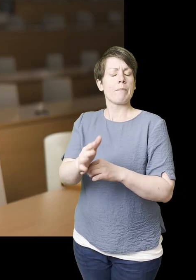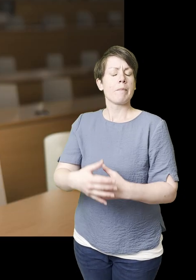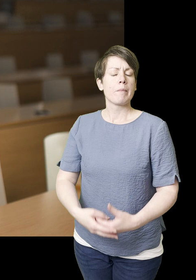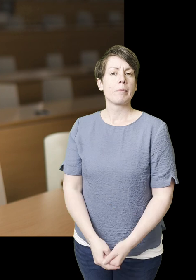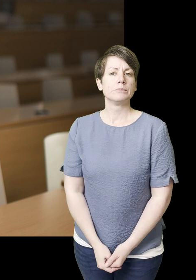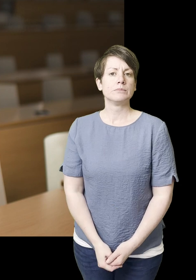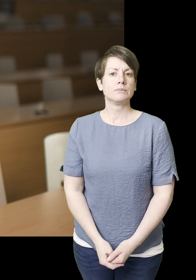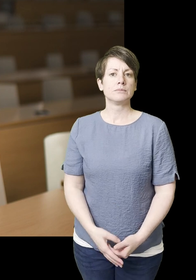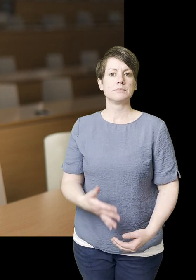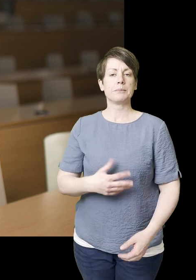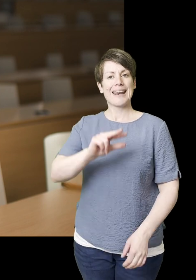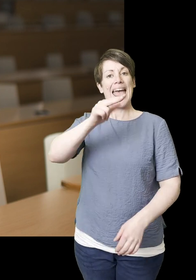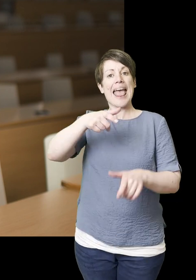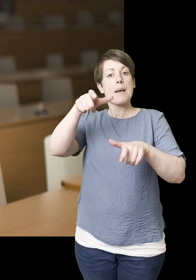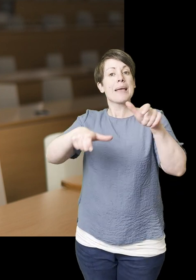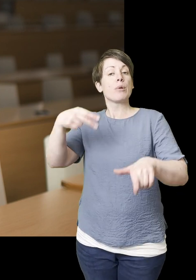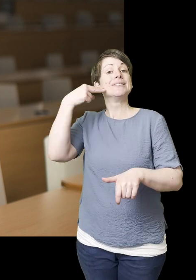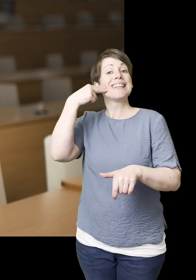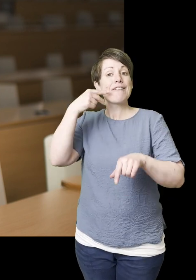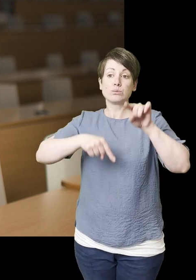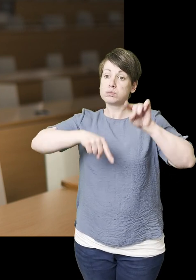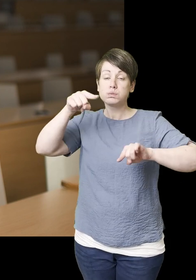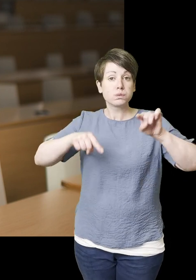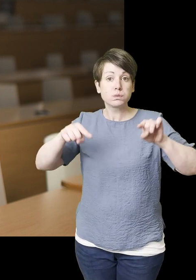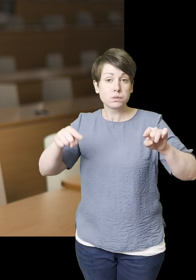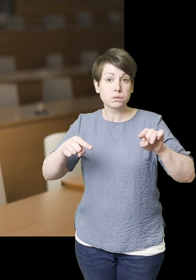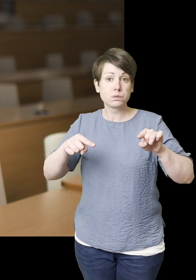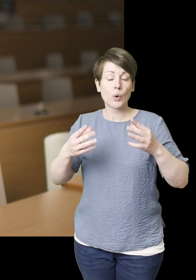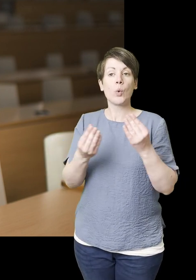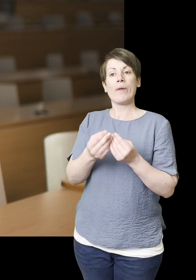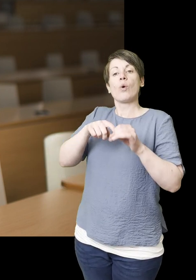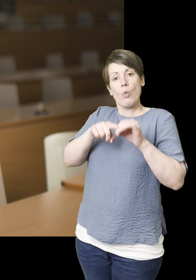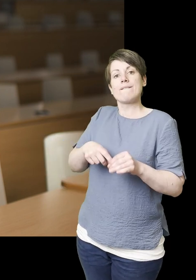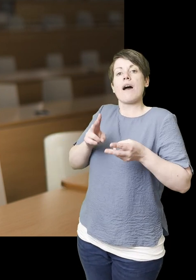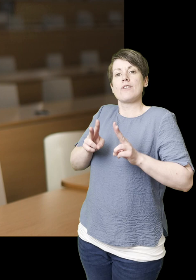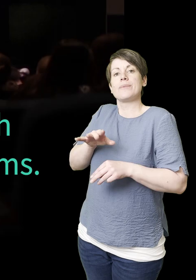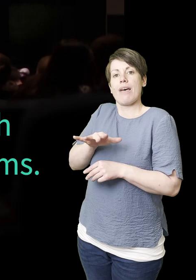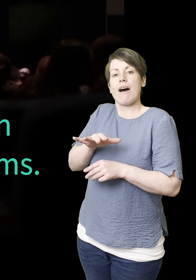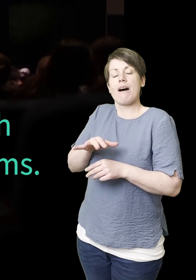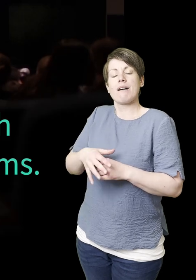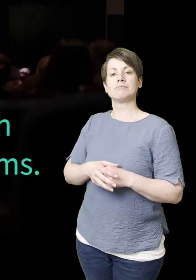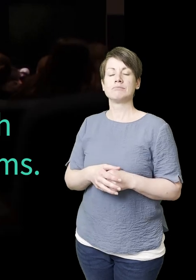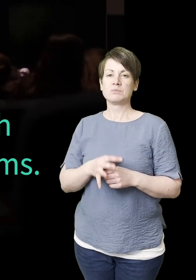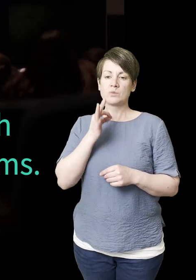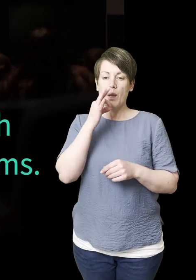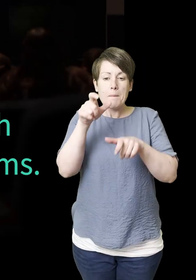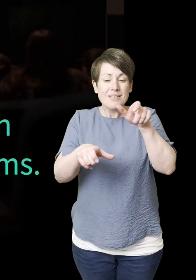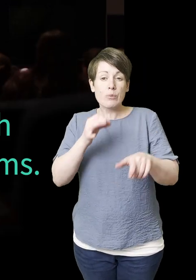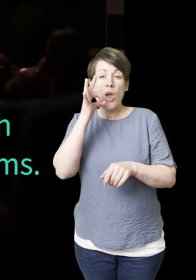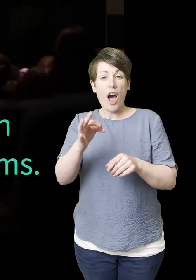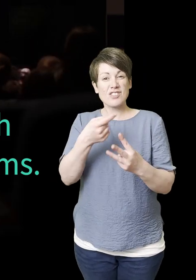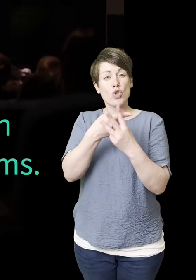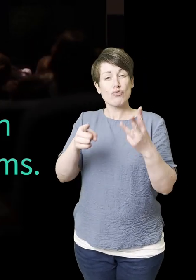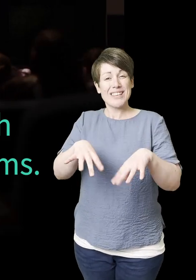We interviewed 8 deaf people from a range of ages and backgrounds with the support of a registered BSL interpreter. We asked participants to watch the